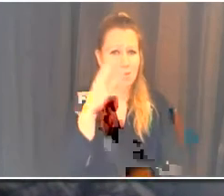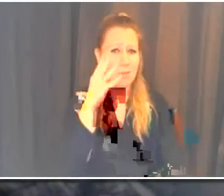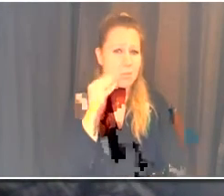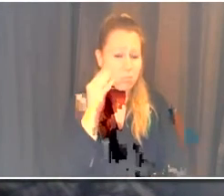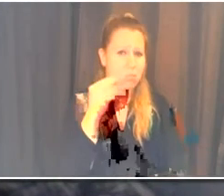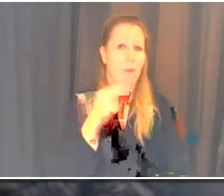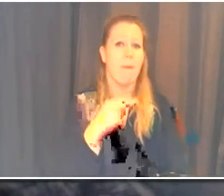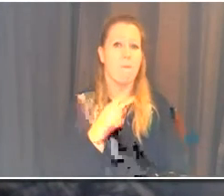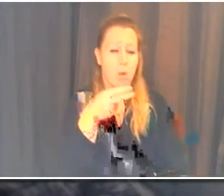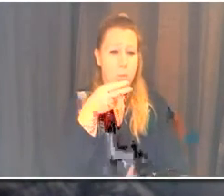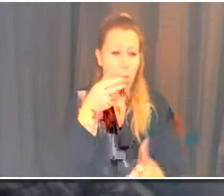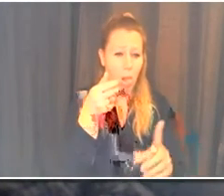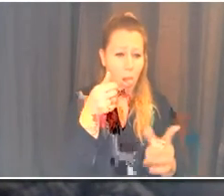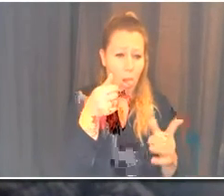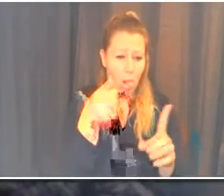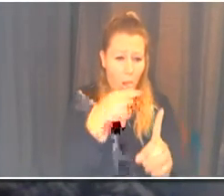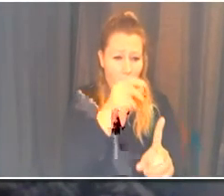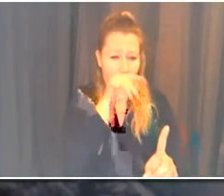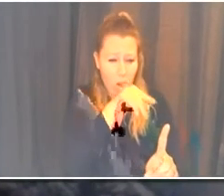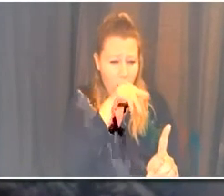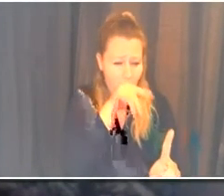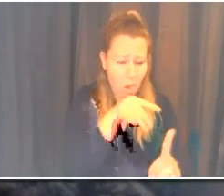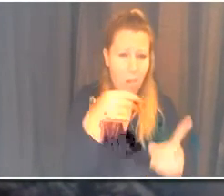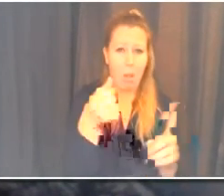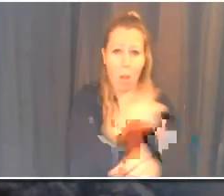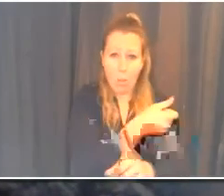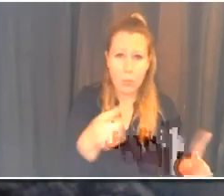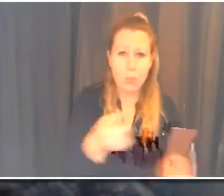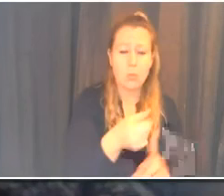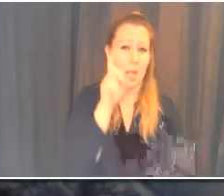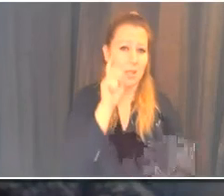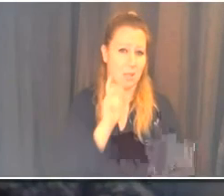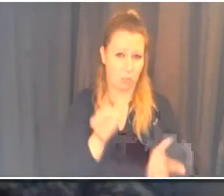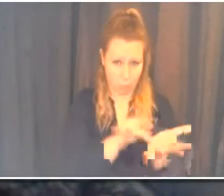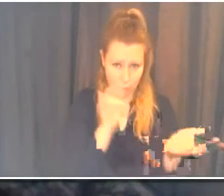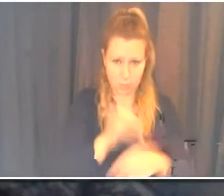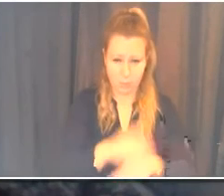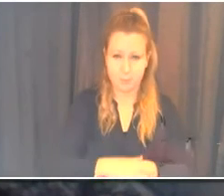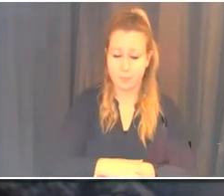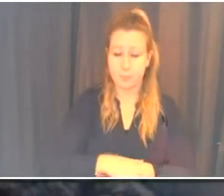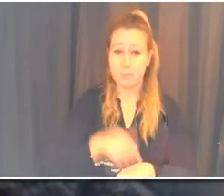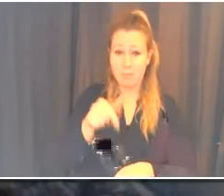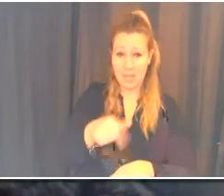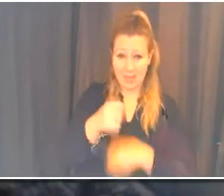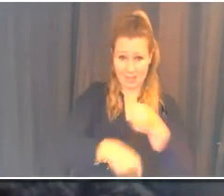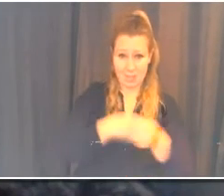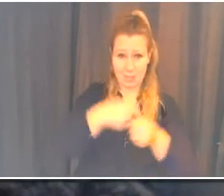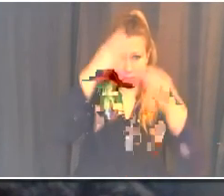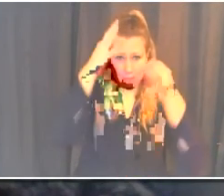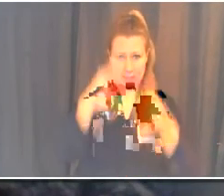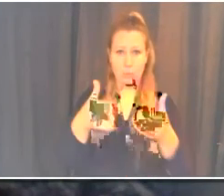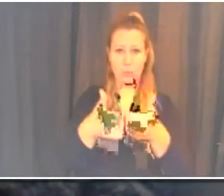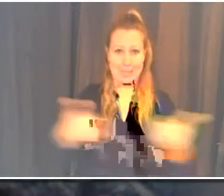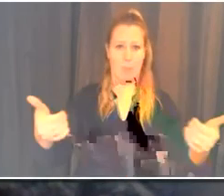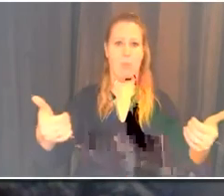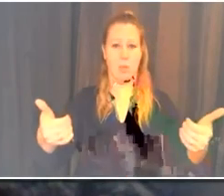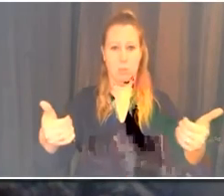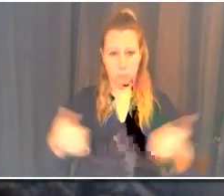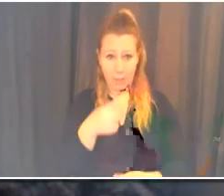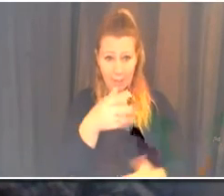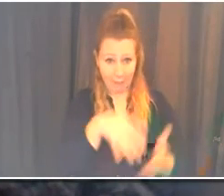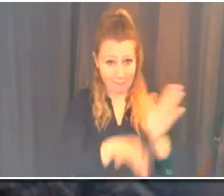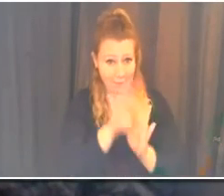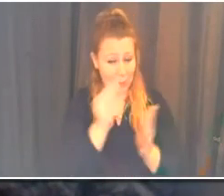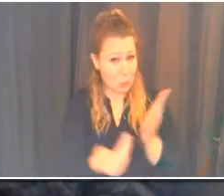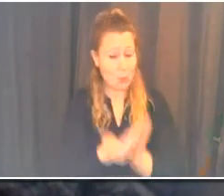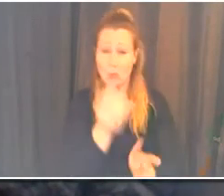after New York on PA's quarantine began her abusive partner returned to the home after he lost his job their children insisted that he be allowed